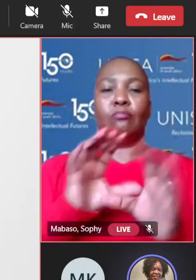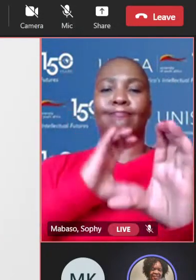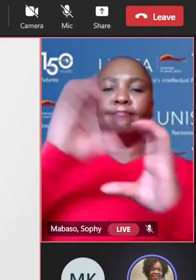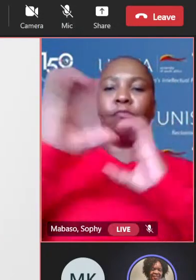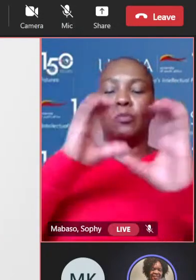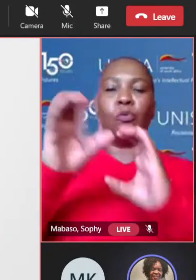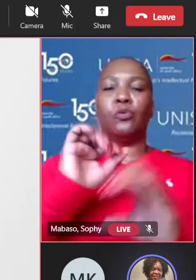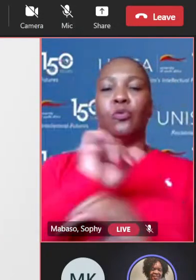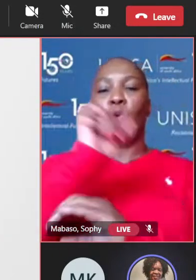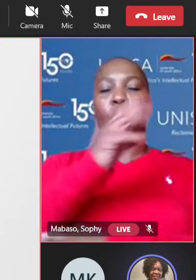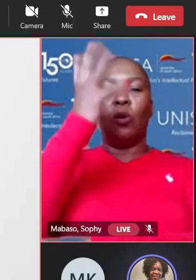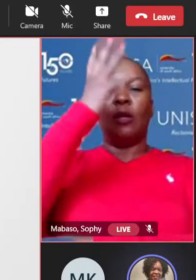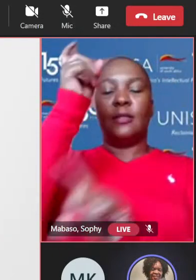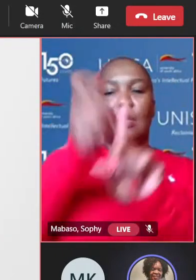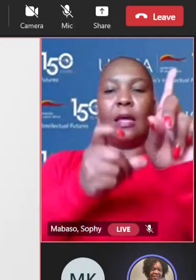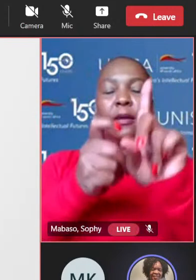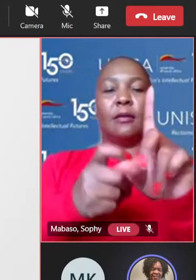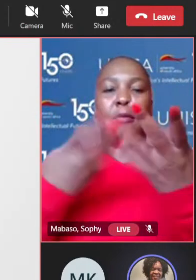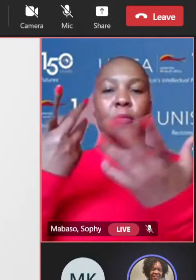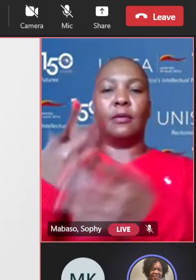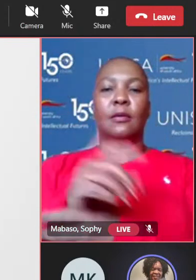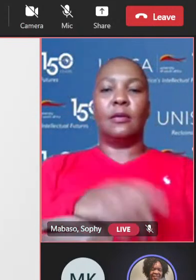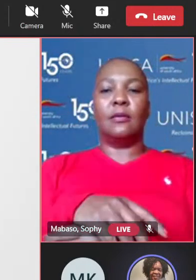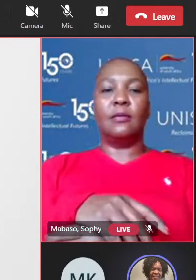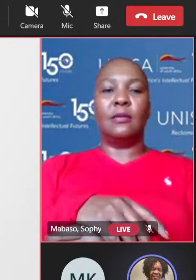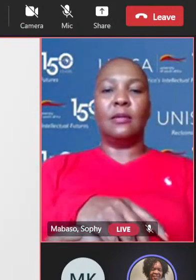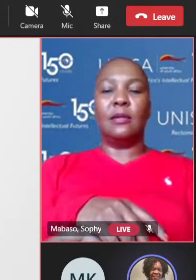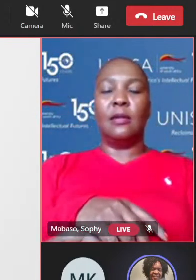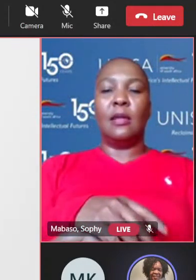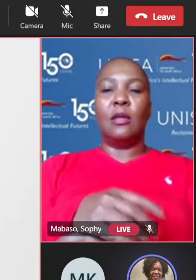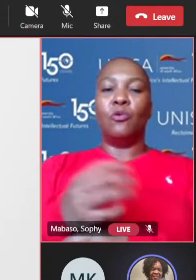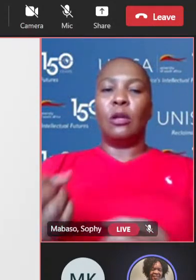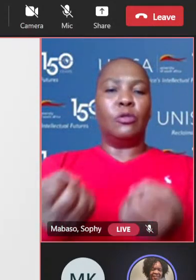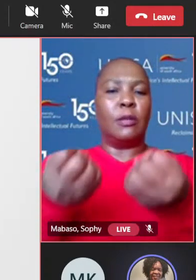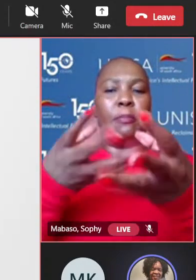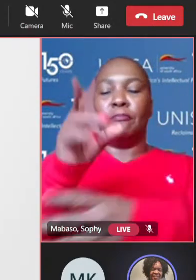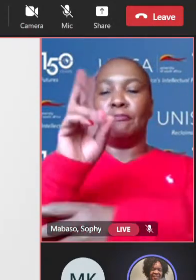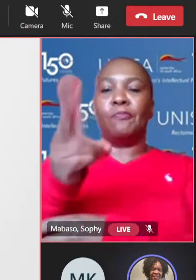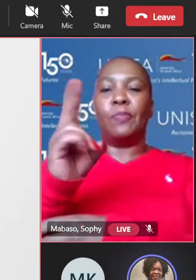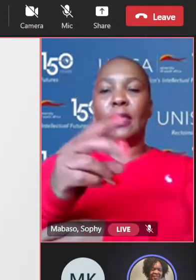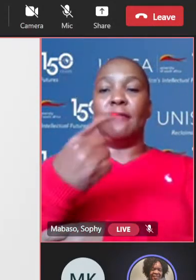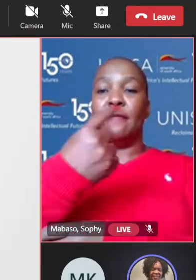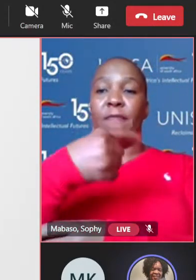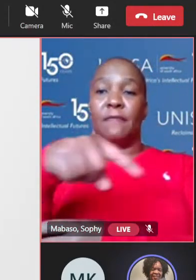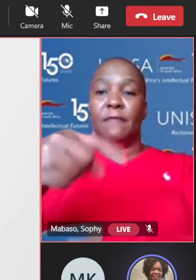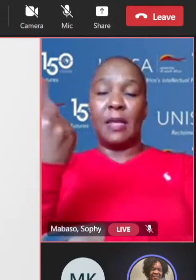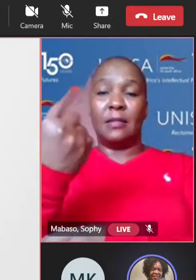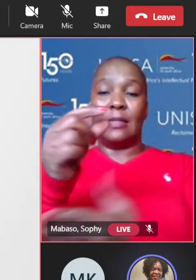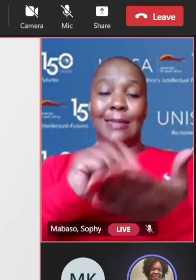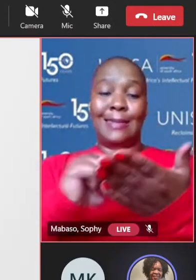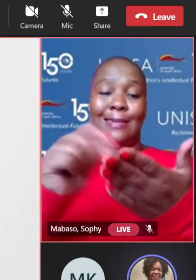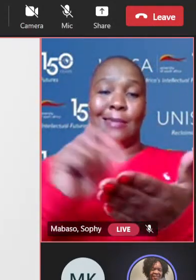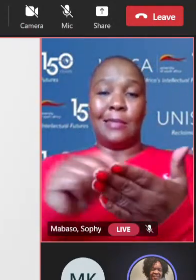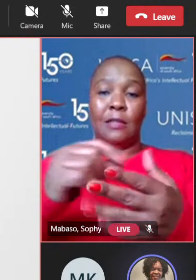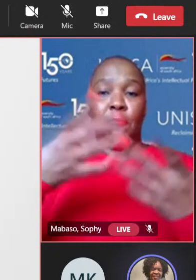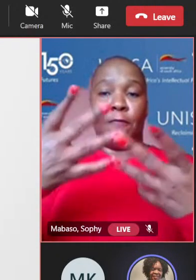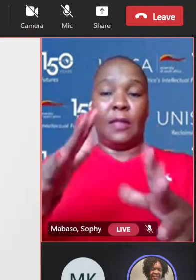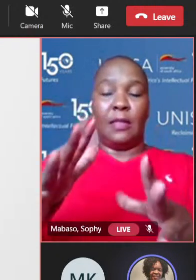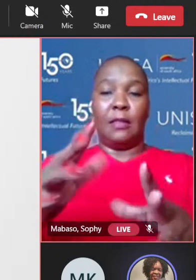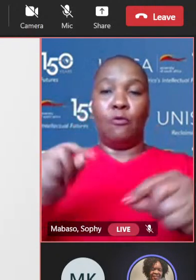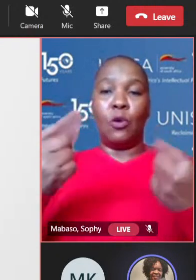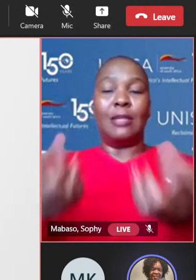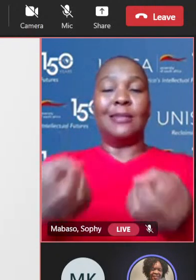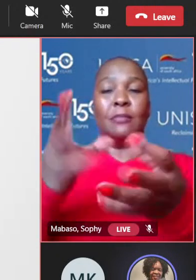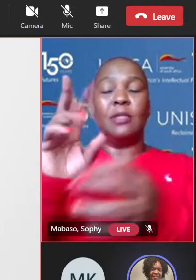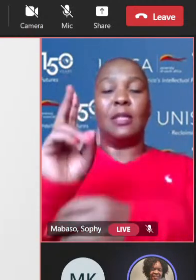lecturer. So there won't be any resubmission if the first assignment has a mark, because then the progress is already at